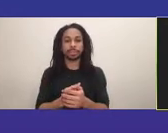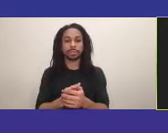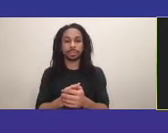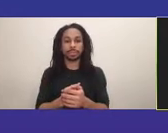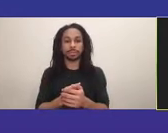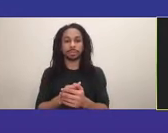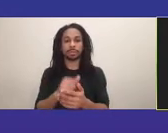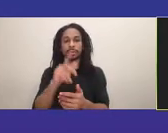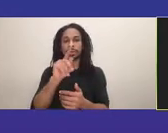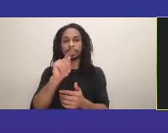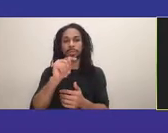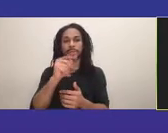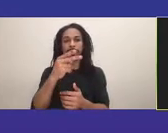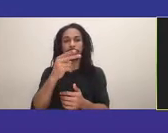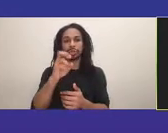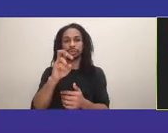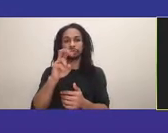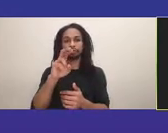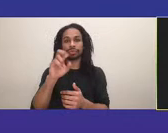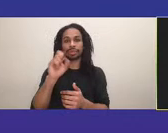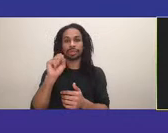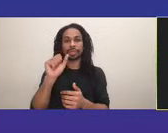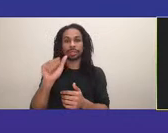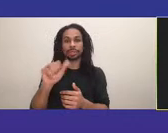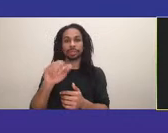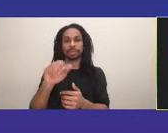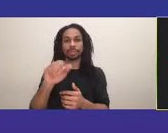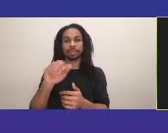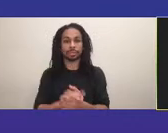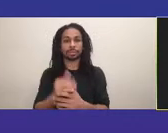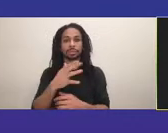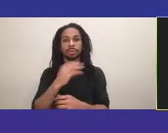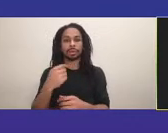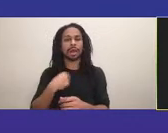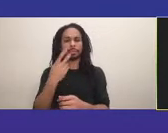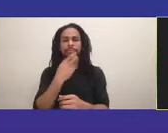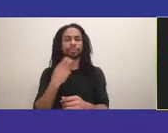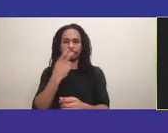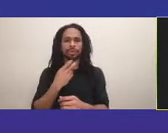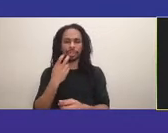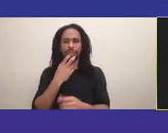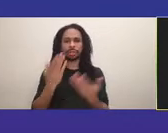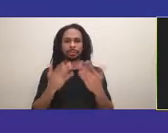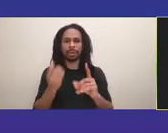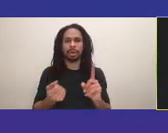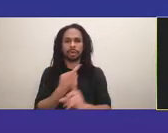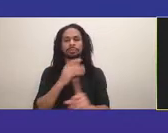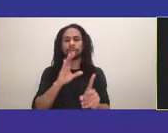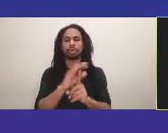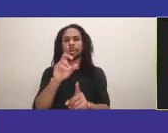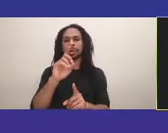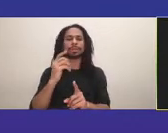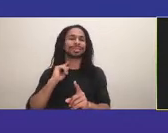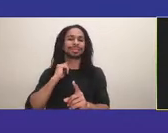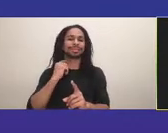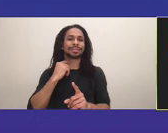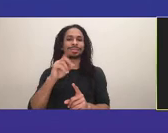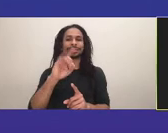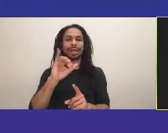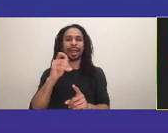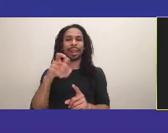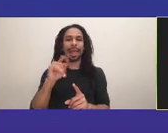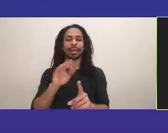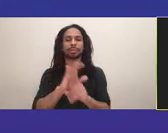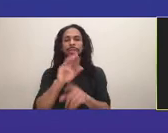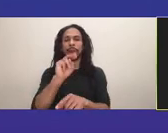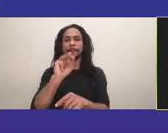a Lenape. I apologize if I pronounced that wrong. Her dialect, the language that she comes from, is Muncie, and